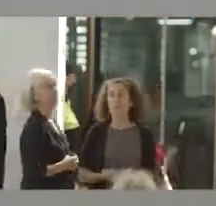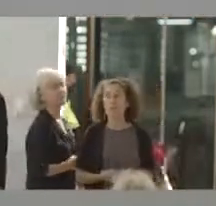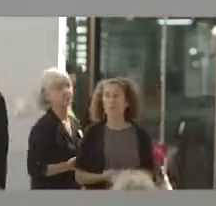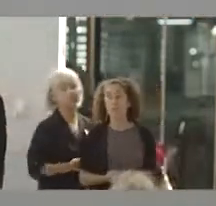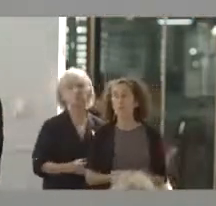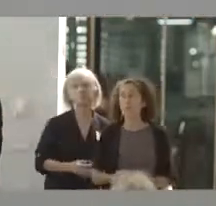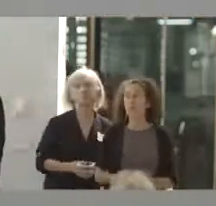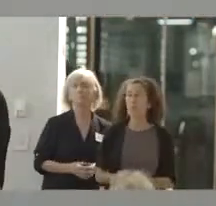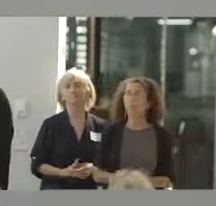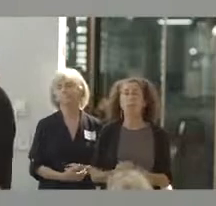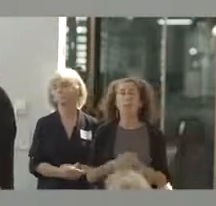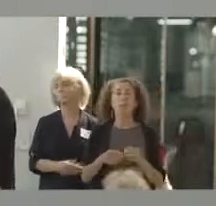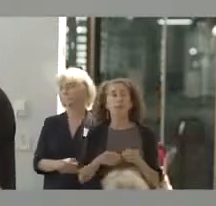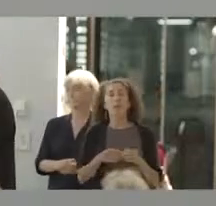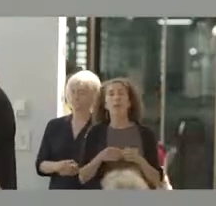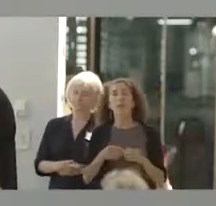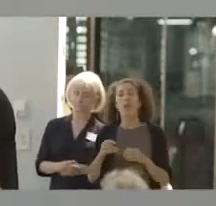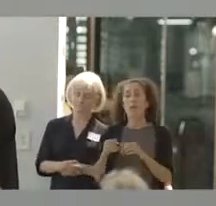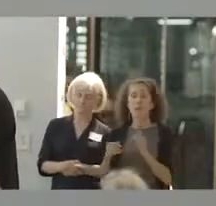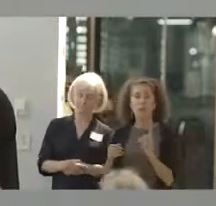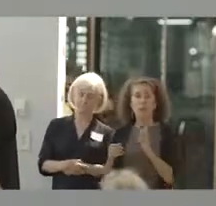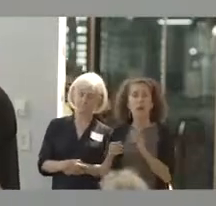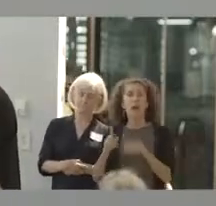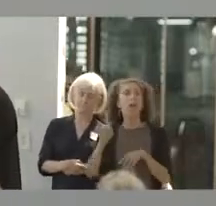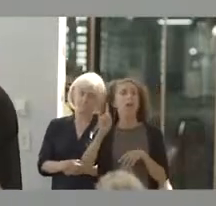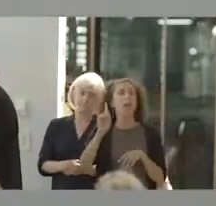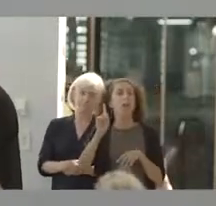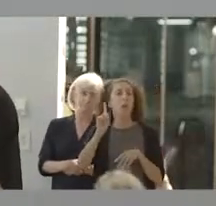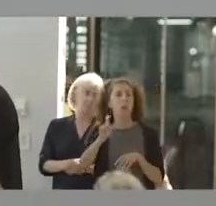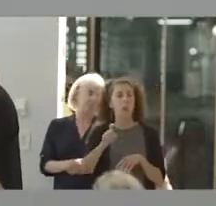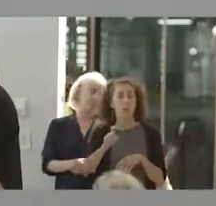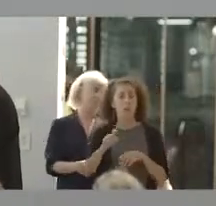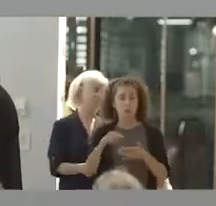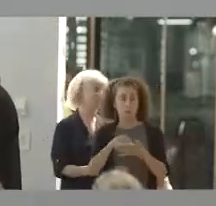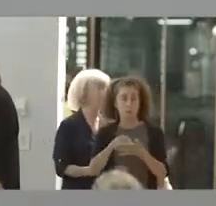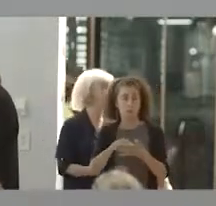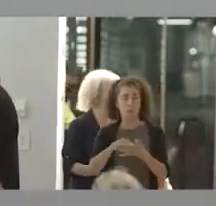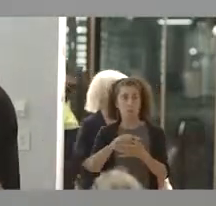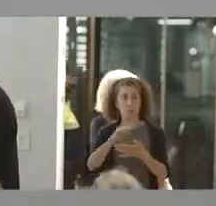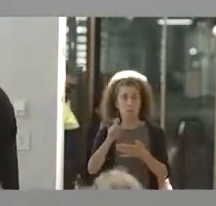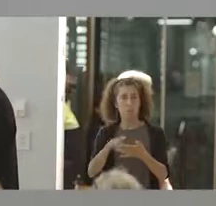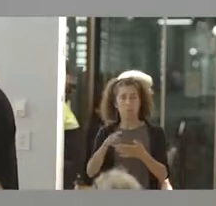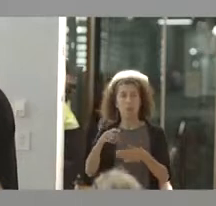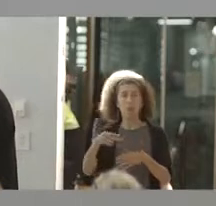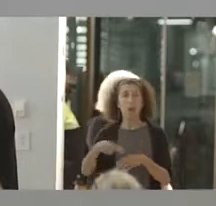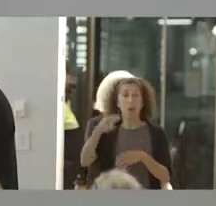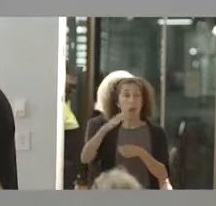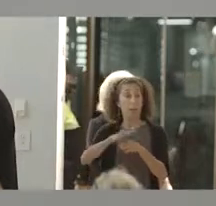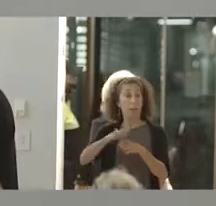Okay, here's a question. Are we going high enough? FEMA flood maps haven't been updated in 40 years,